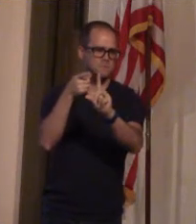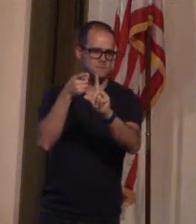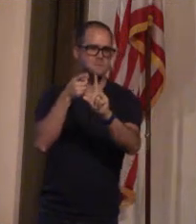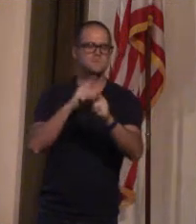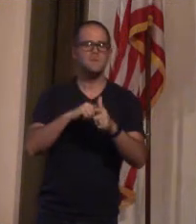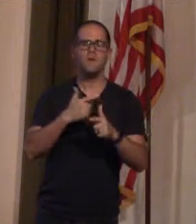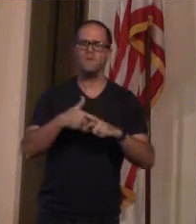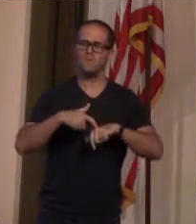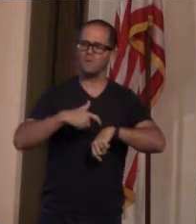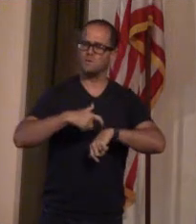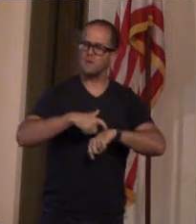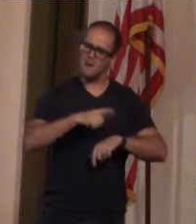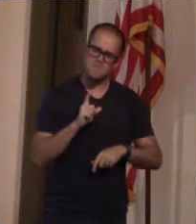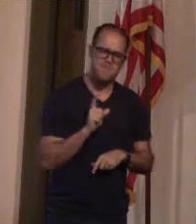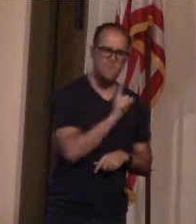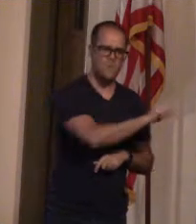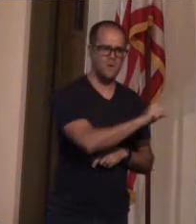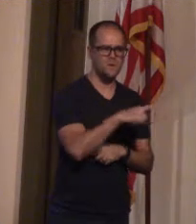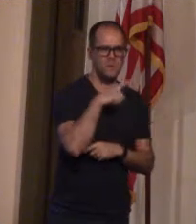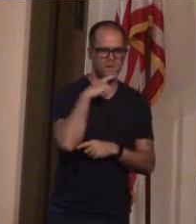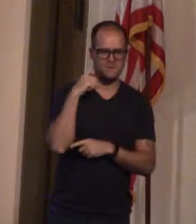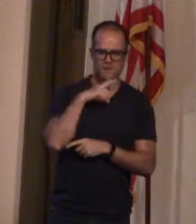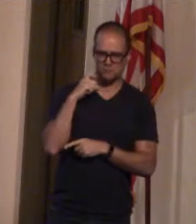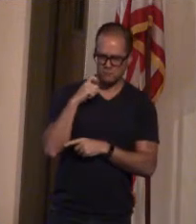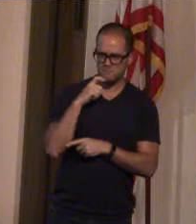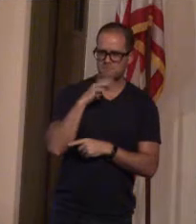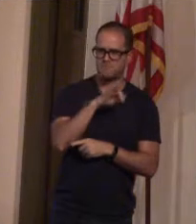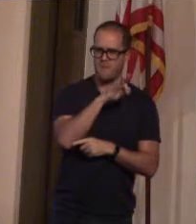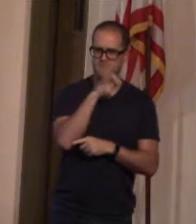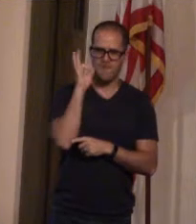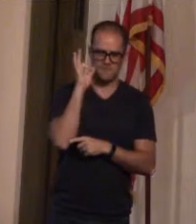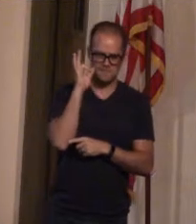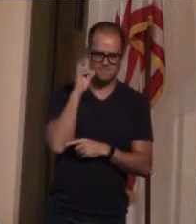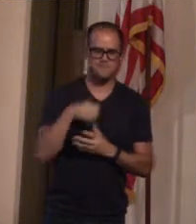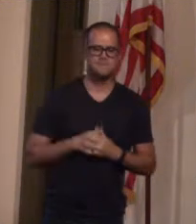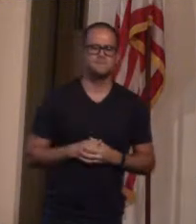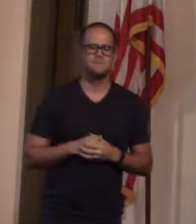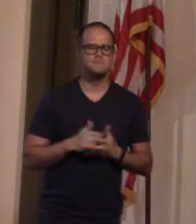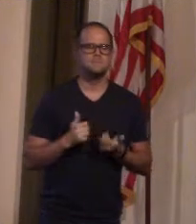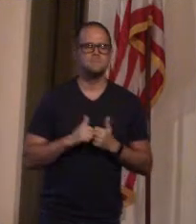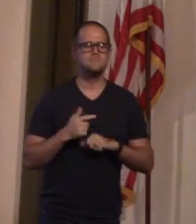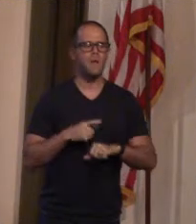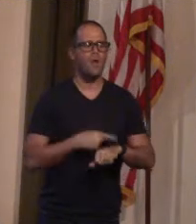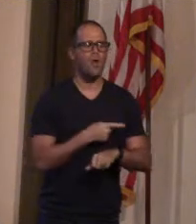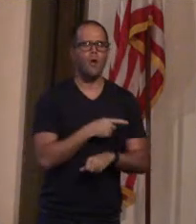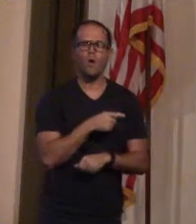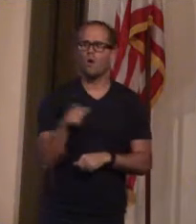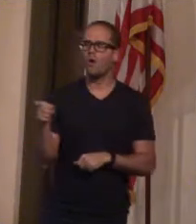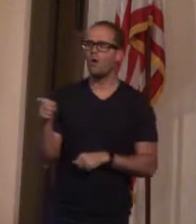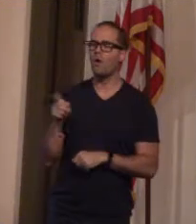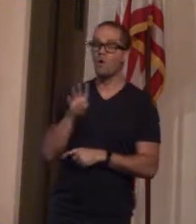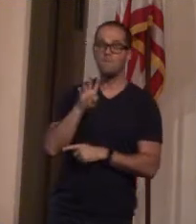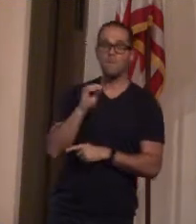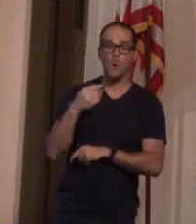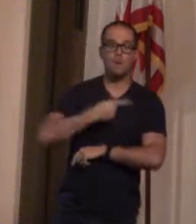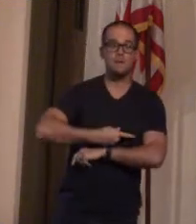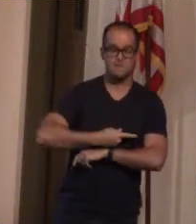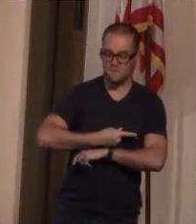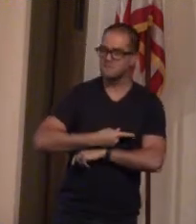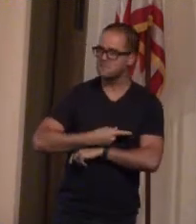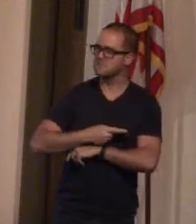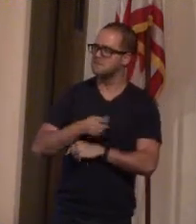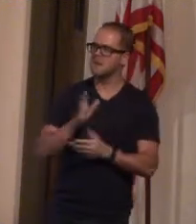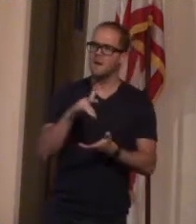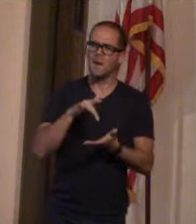Jesus' life right after his baptism. Baptism was when he accepted his mission. And then there's a time where he went off into